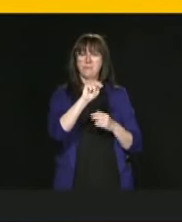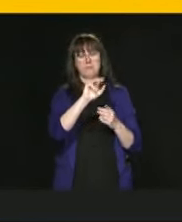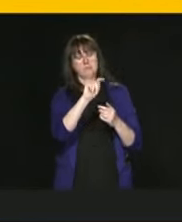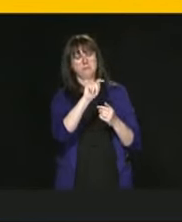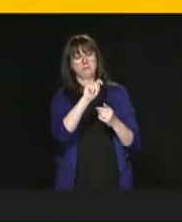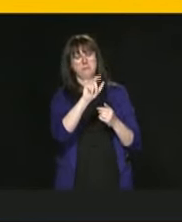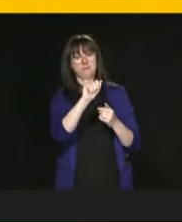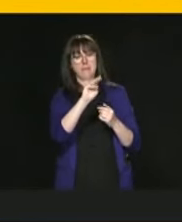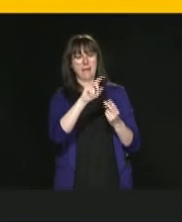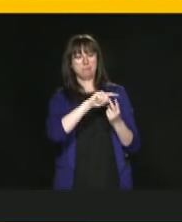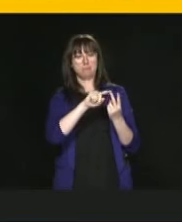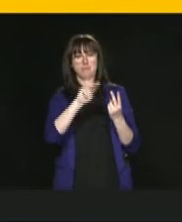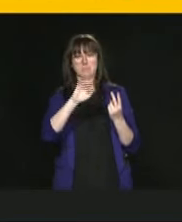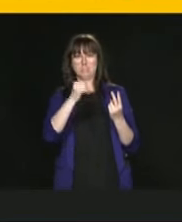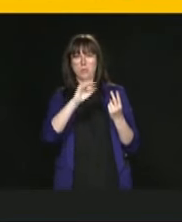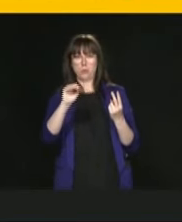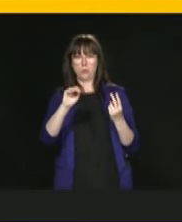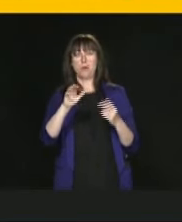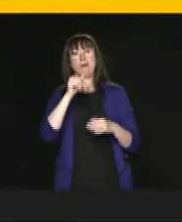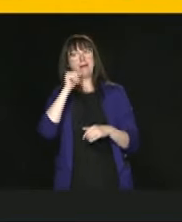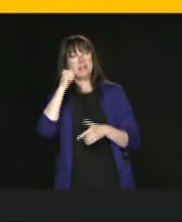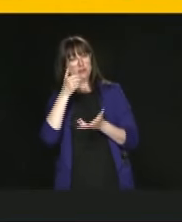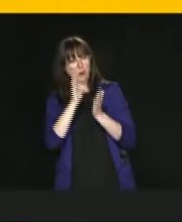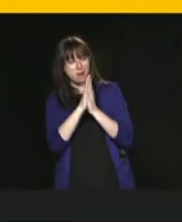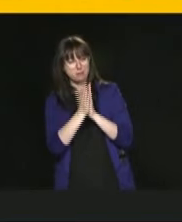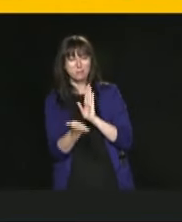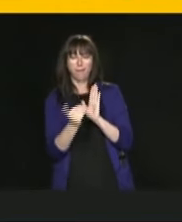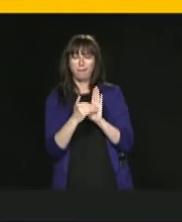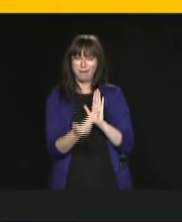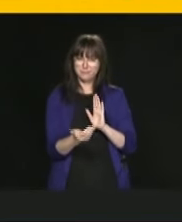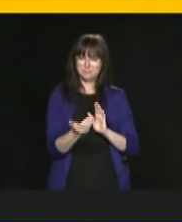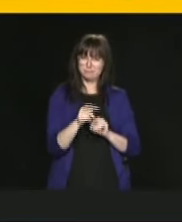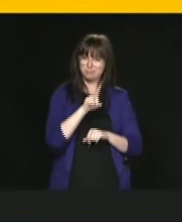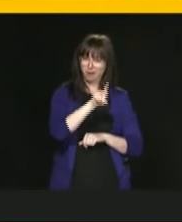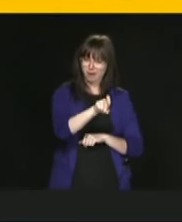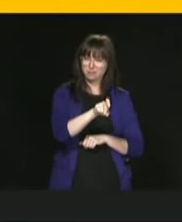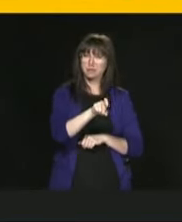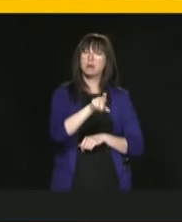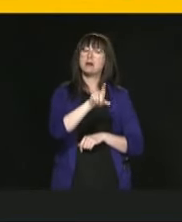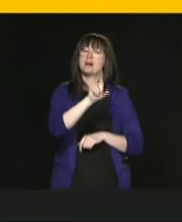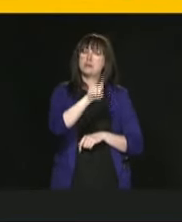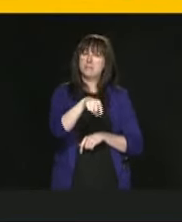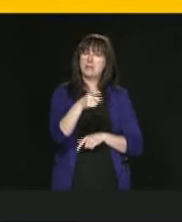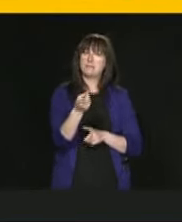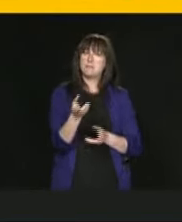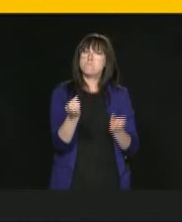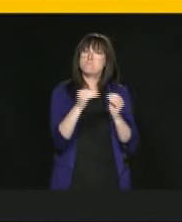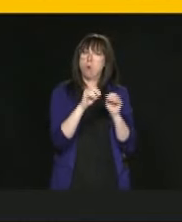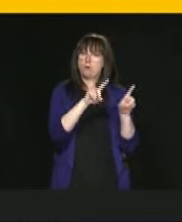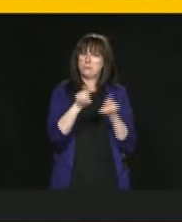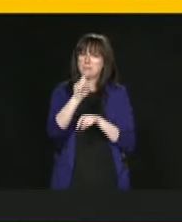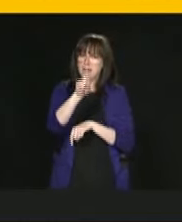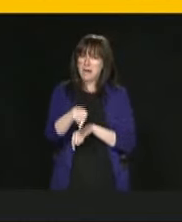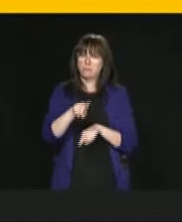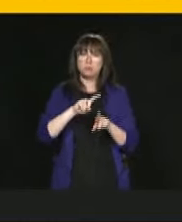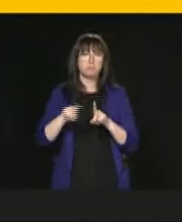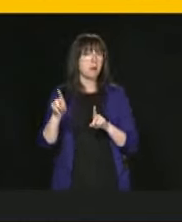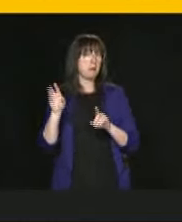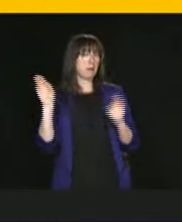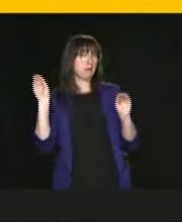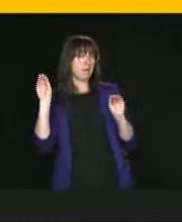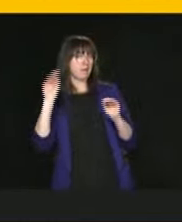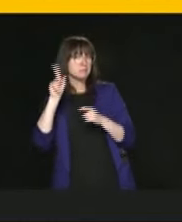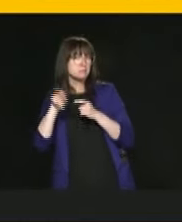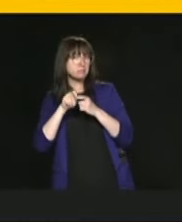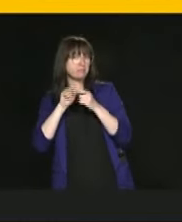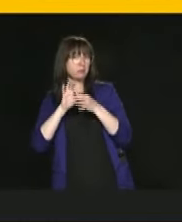yesterday. You said that we need to test more. Yesterday you said that you're not hearing anything specific about the provinces and the territories not having